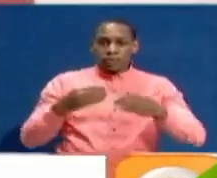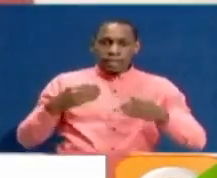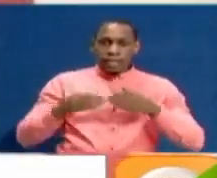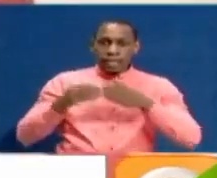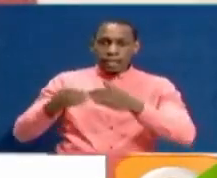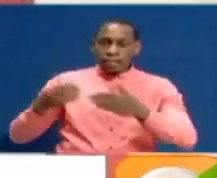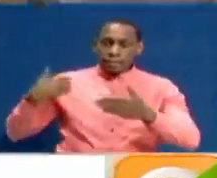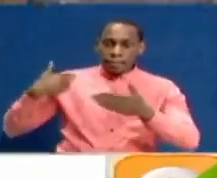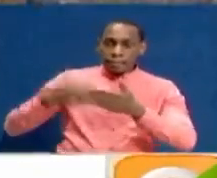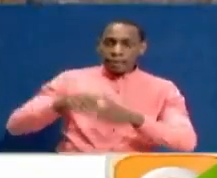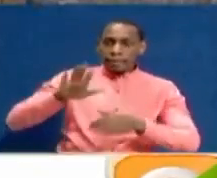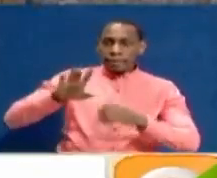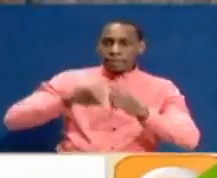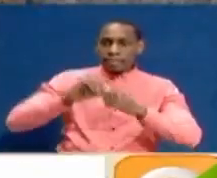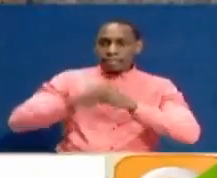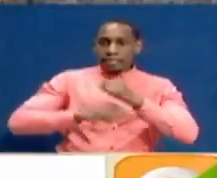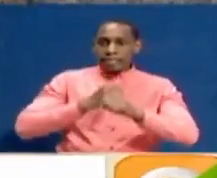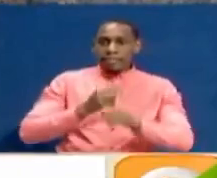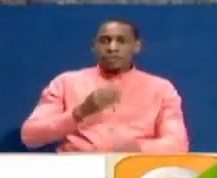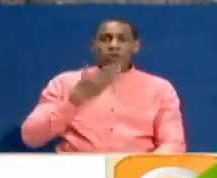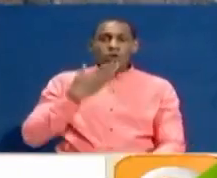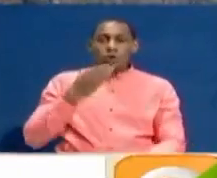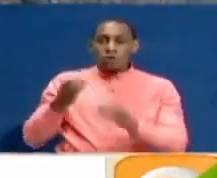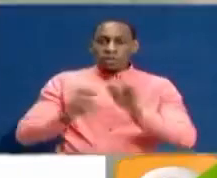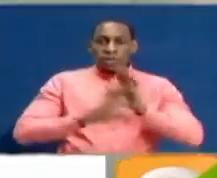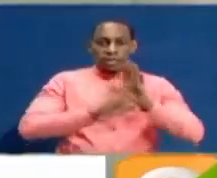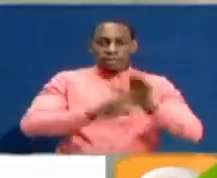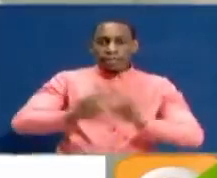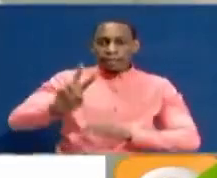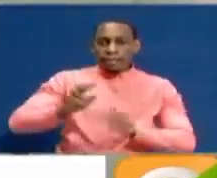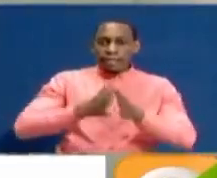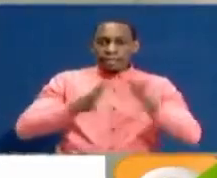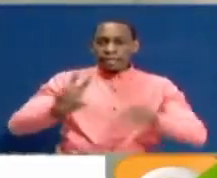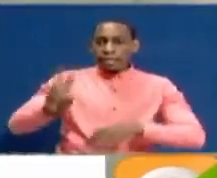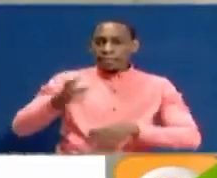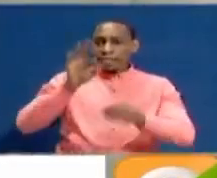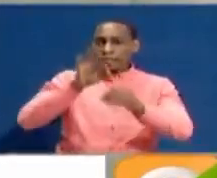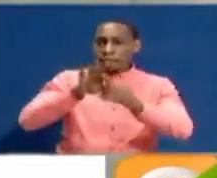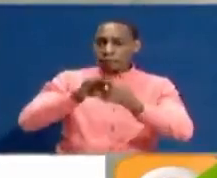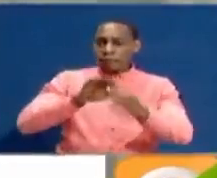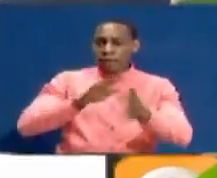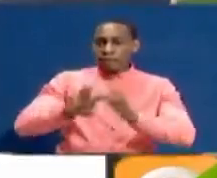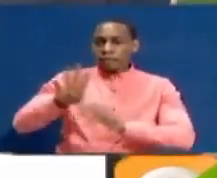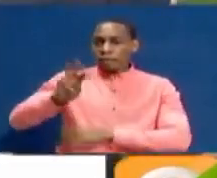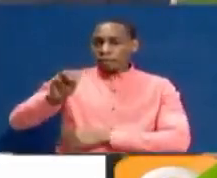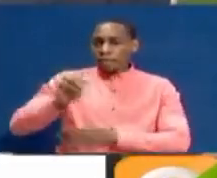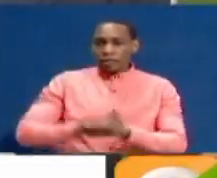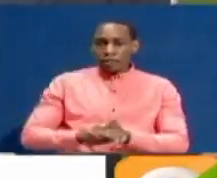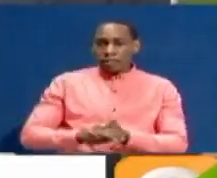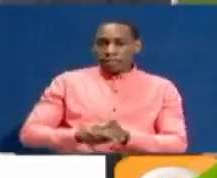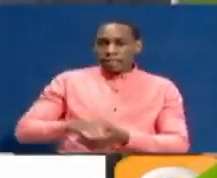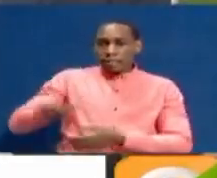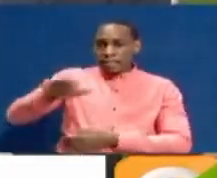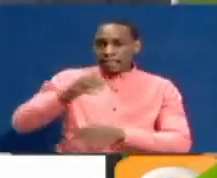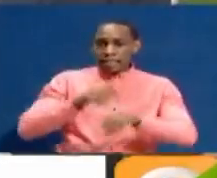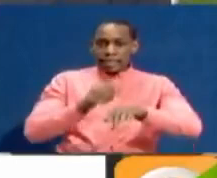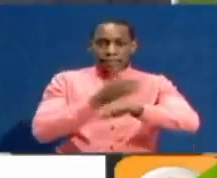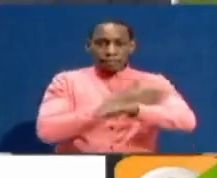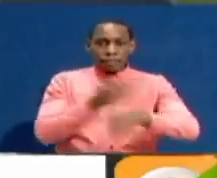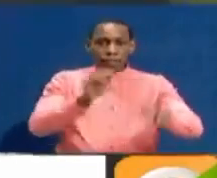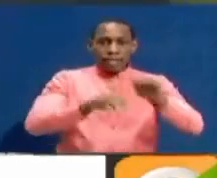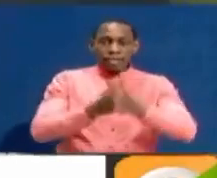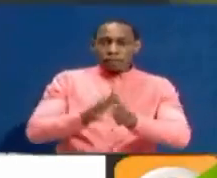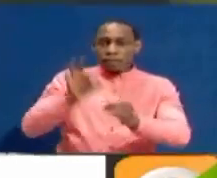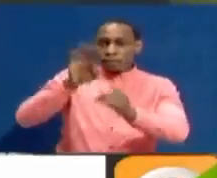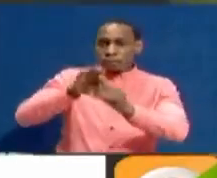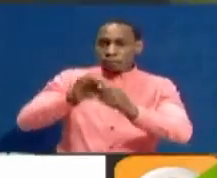for 56 years. With the Mulembe Nation accounting for the second largest voting bloc at close to 4 million, the region has in the past elections